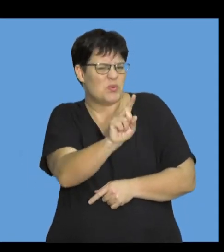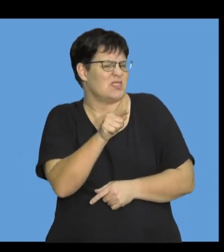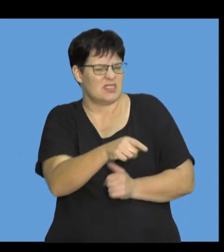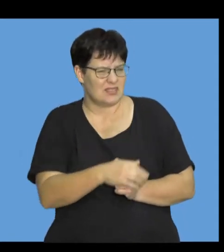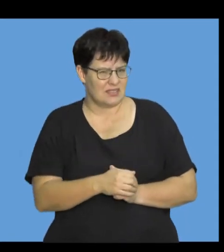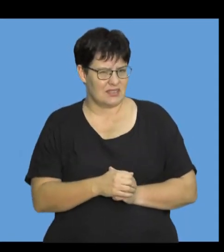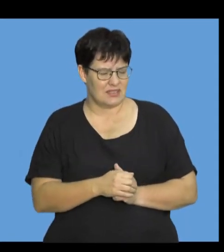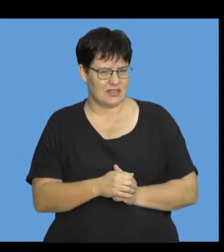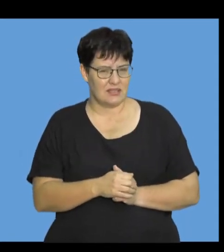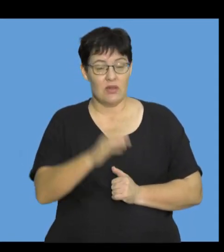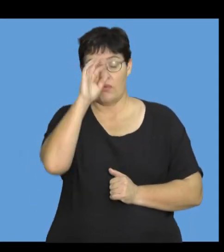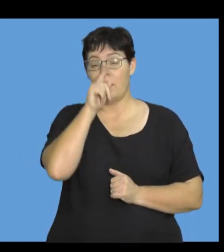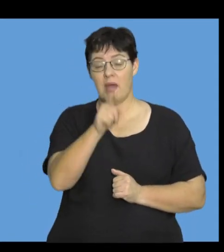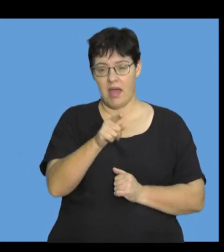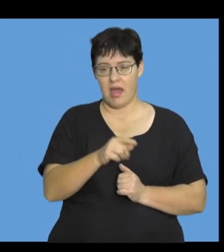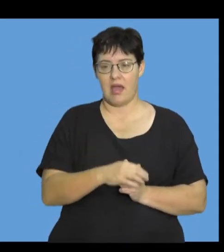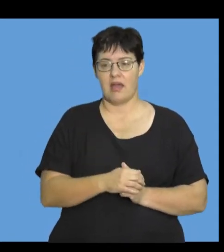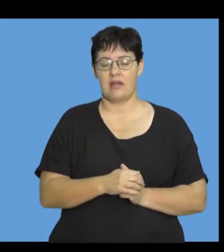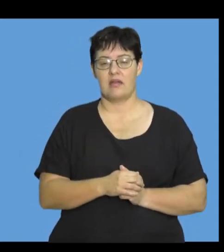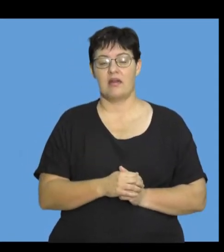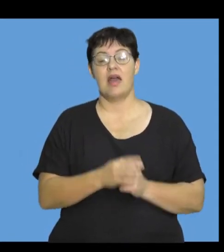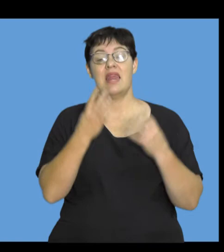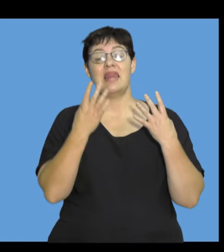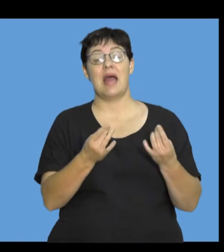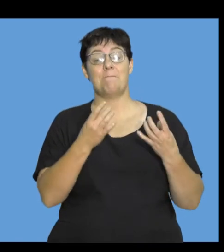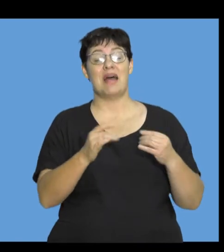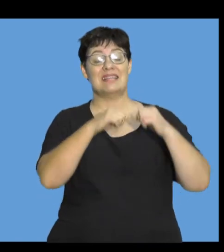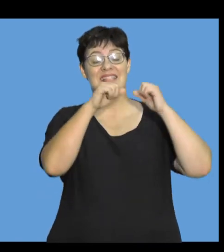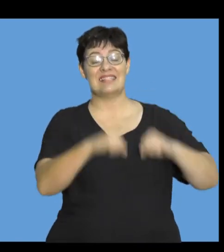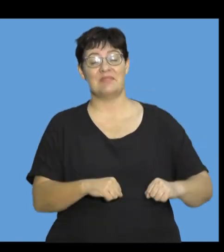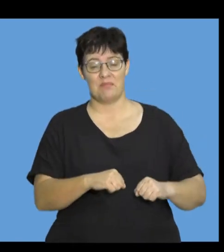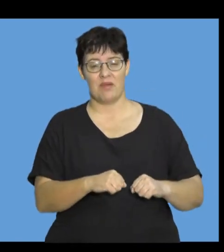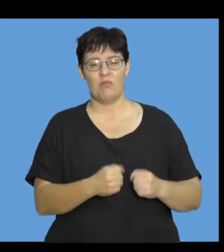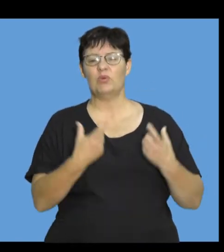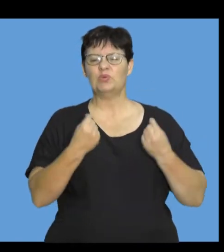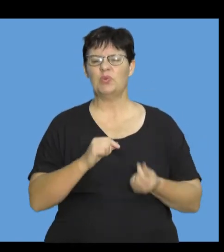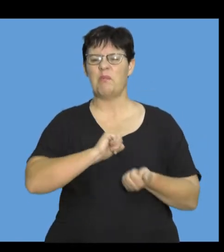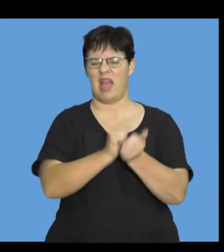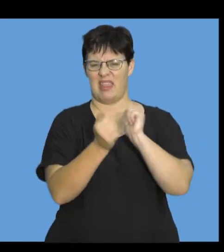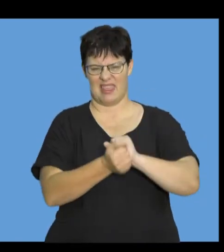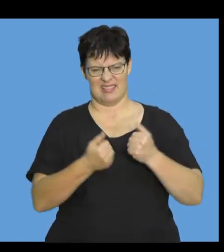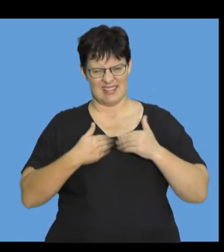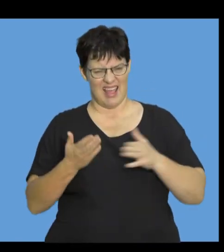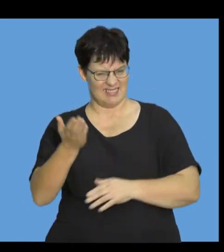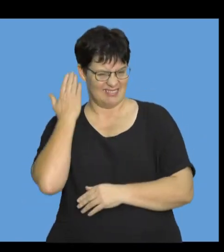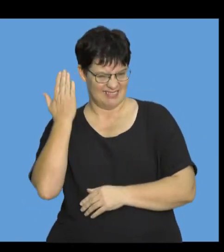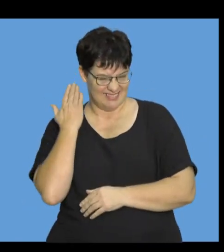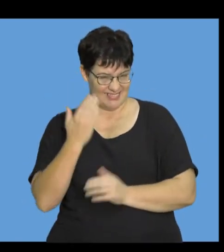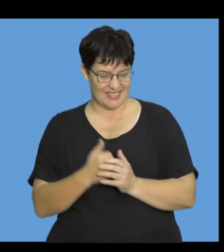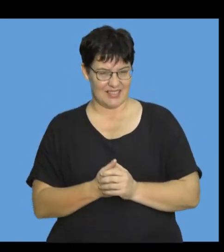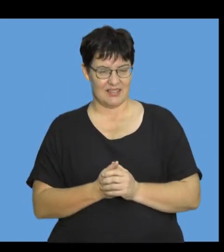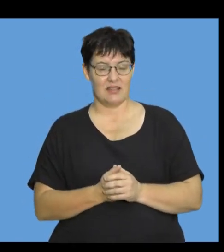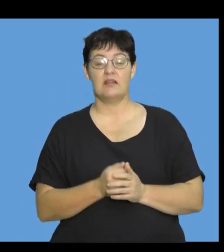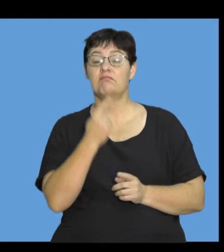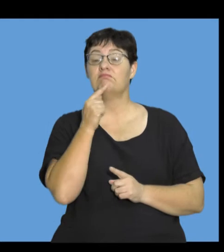So remember, from just defining number systems when we started doing our maths at an early age and all of that,